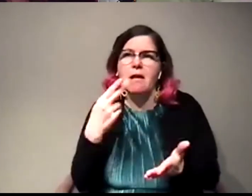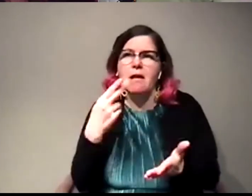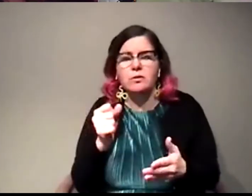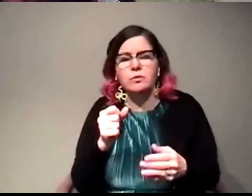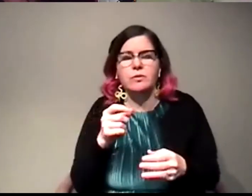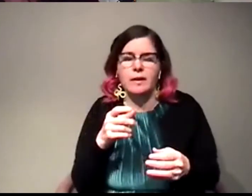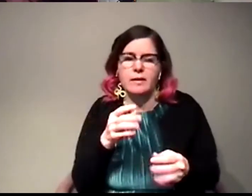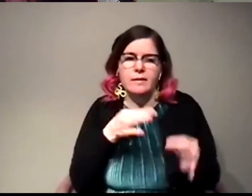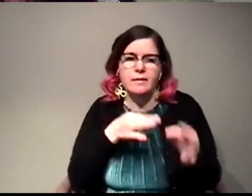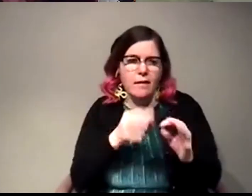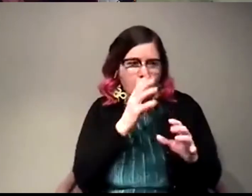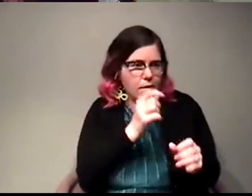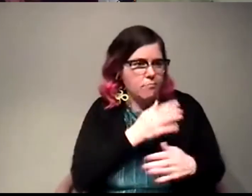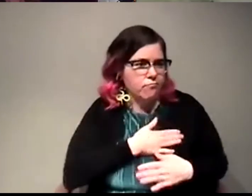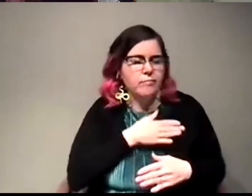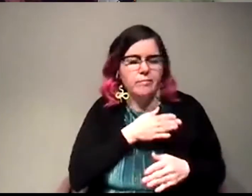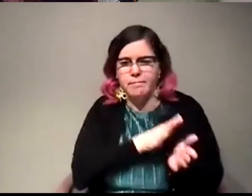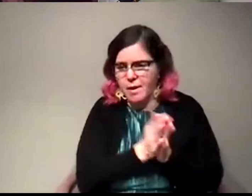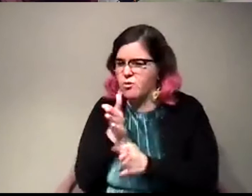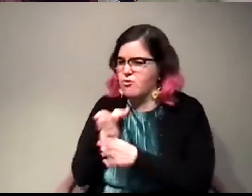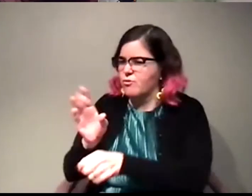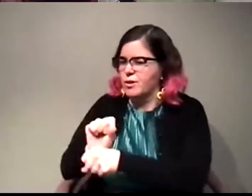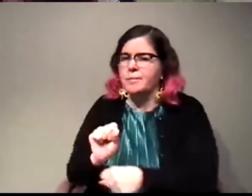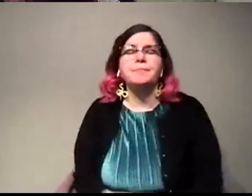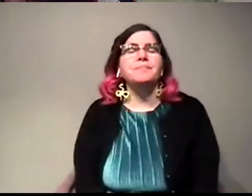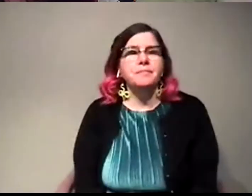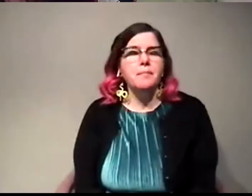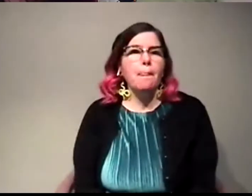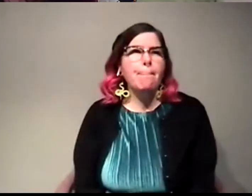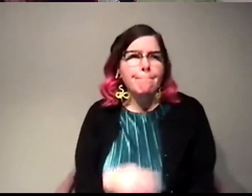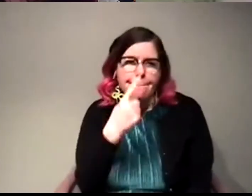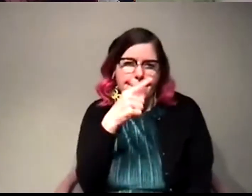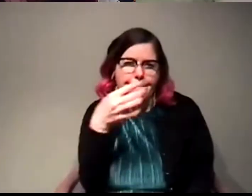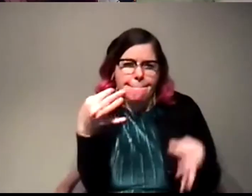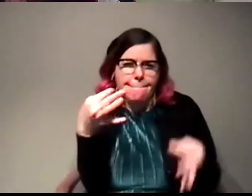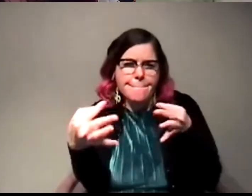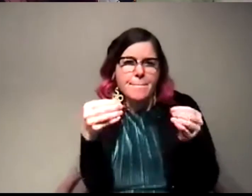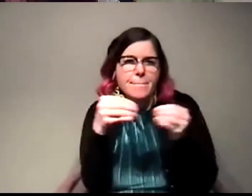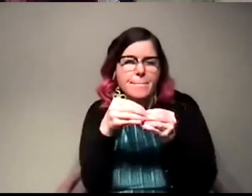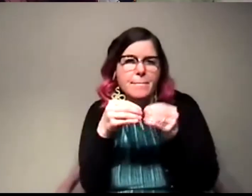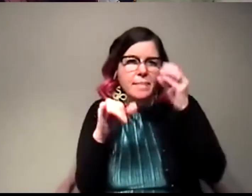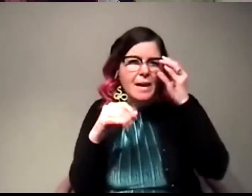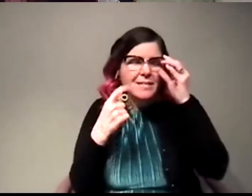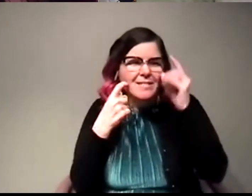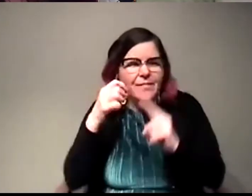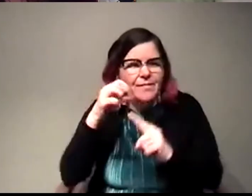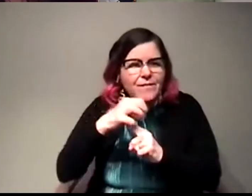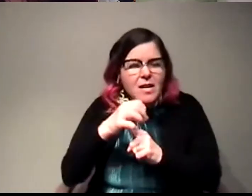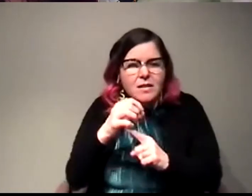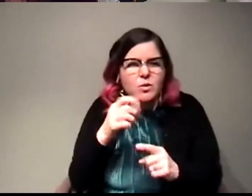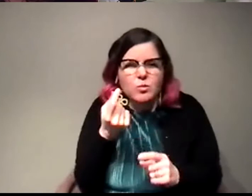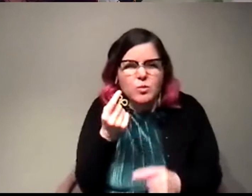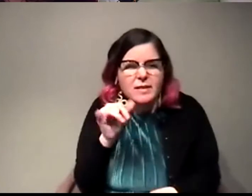interest. Very cool. Could you tell us a little bit more about that chytrid fungus that you mentioned? What is it? Why